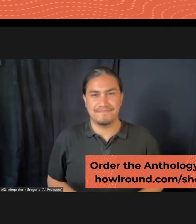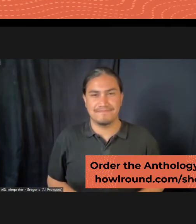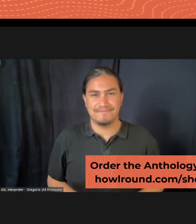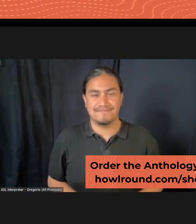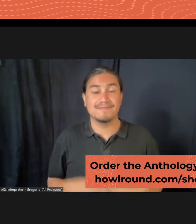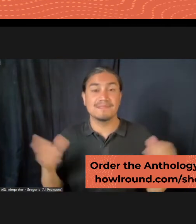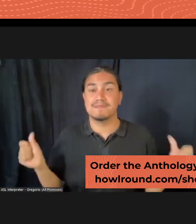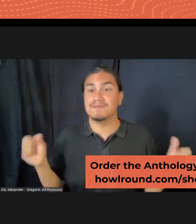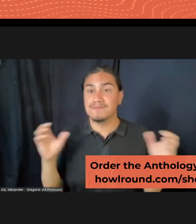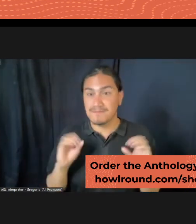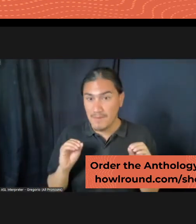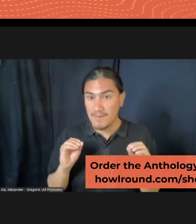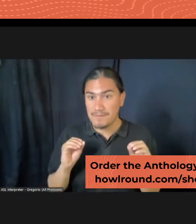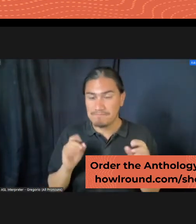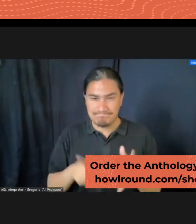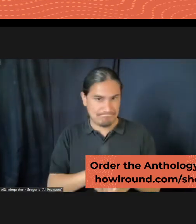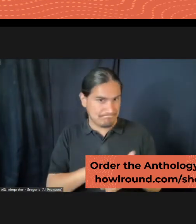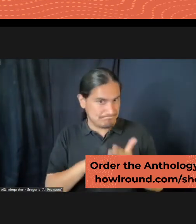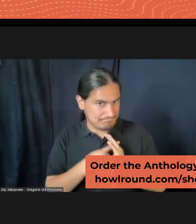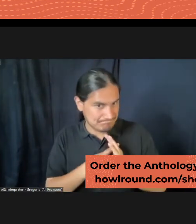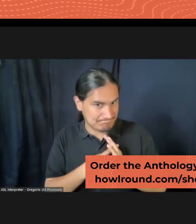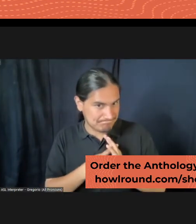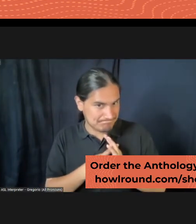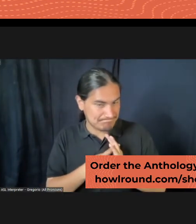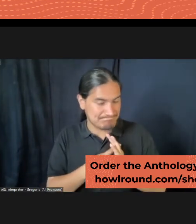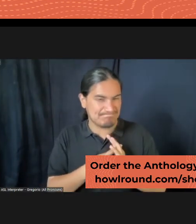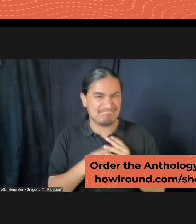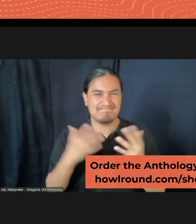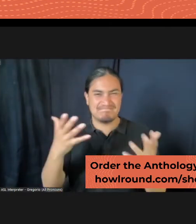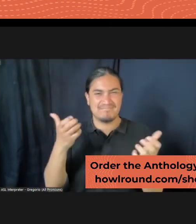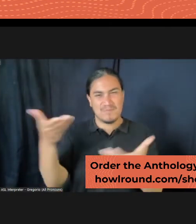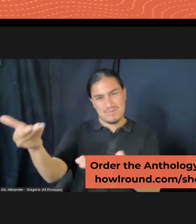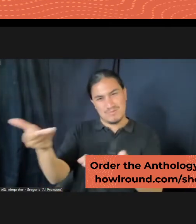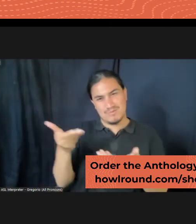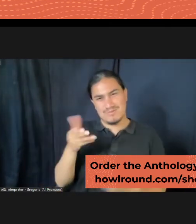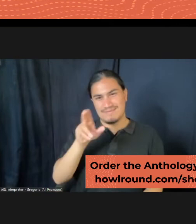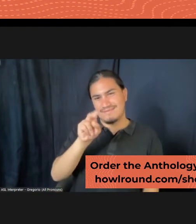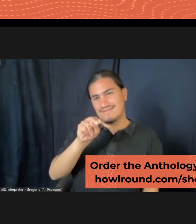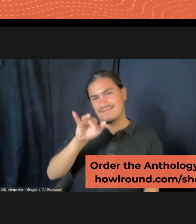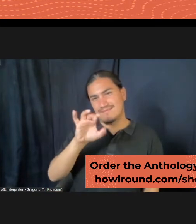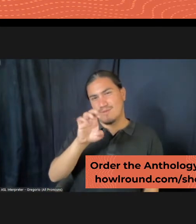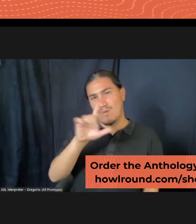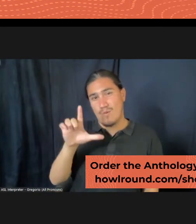So, to begin, I'd like to introduce Nicole Brewer.